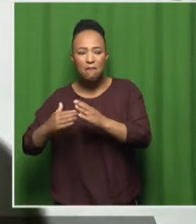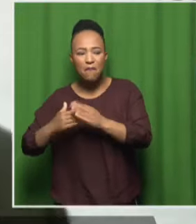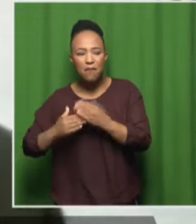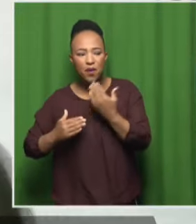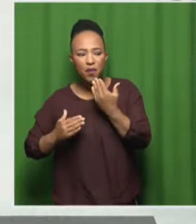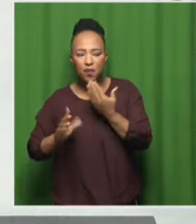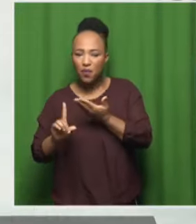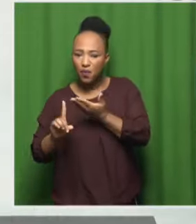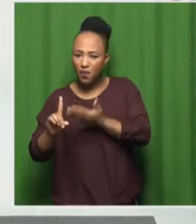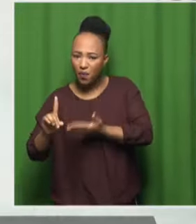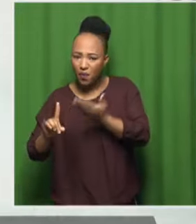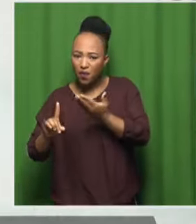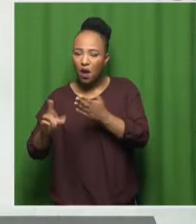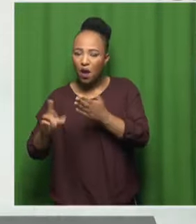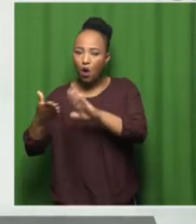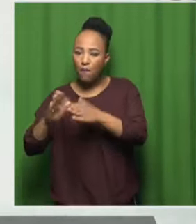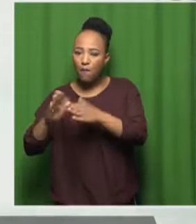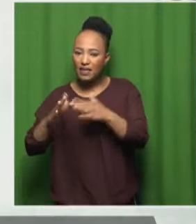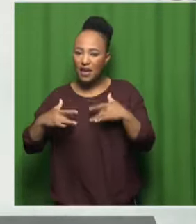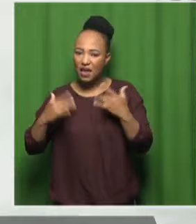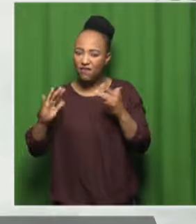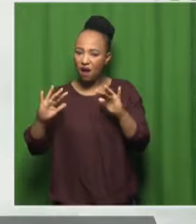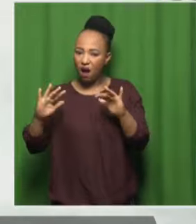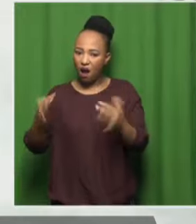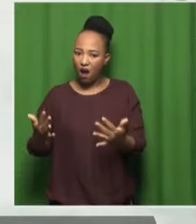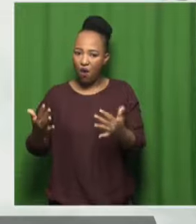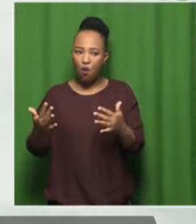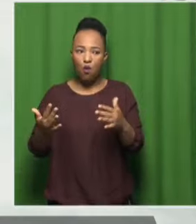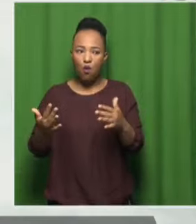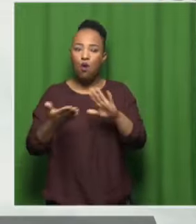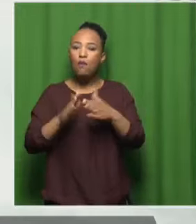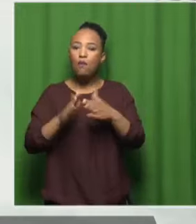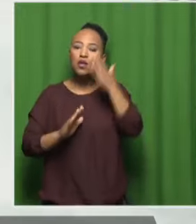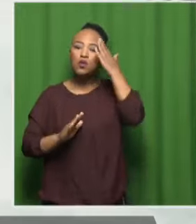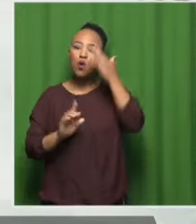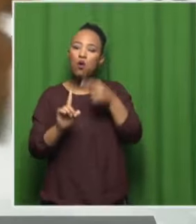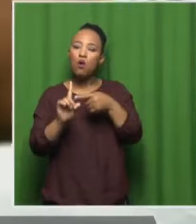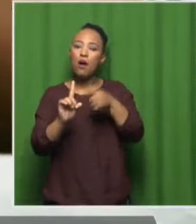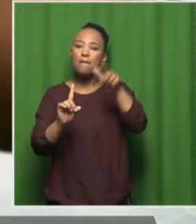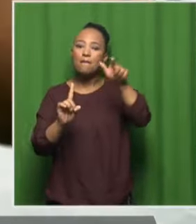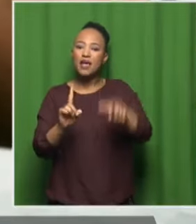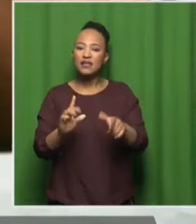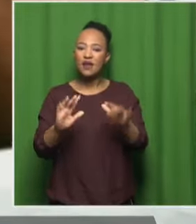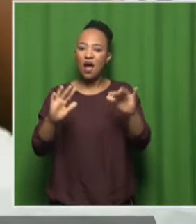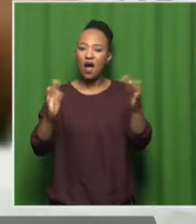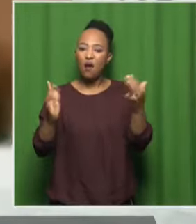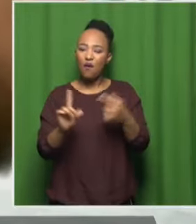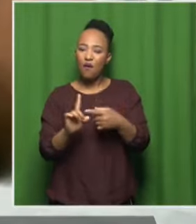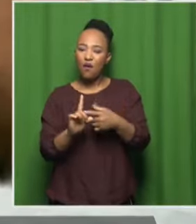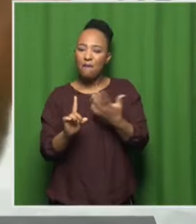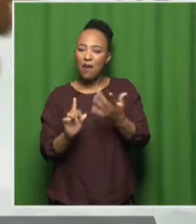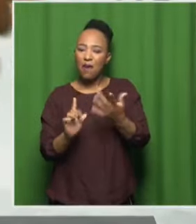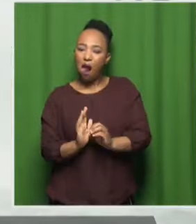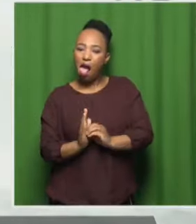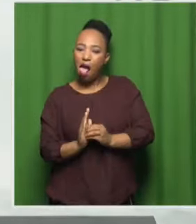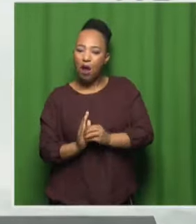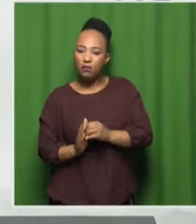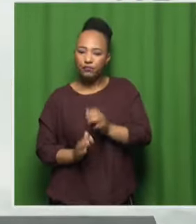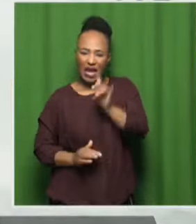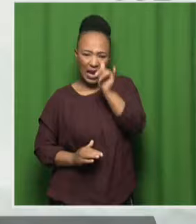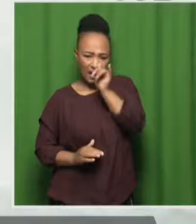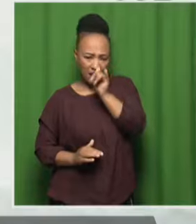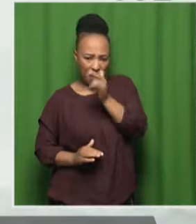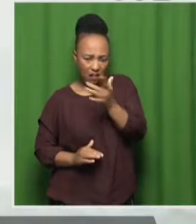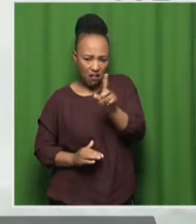They live in this community. How are they known in this community? Are they a rogue element, a criminal?